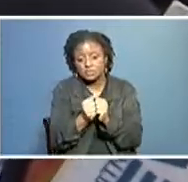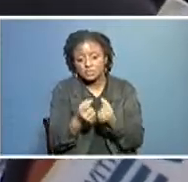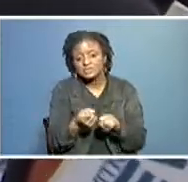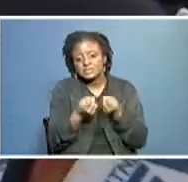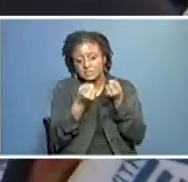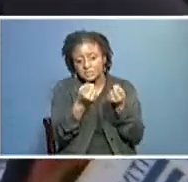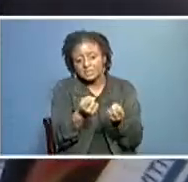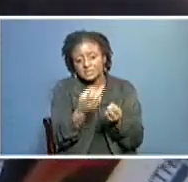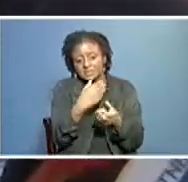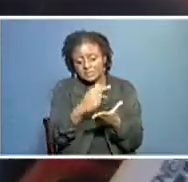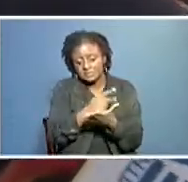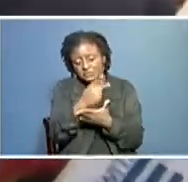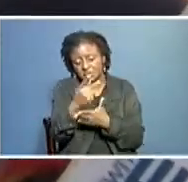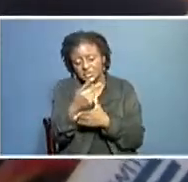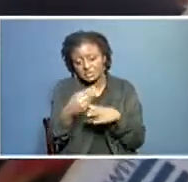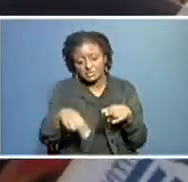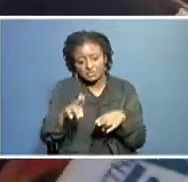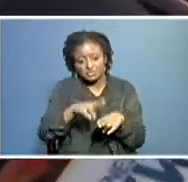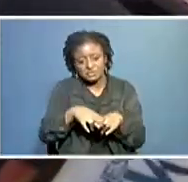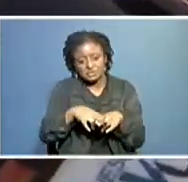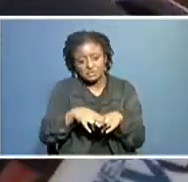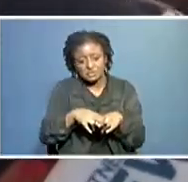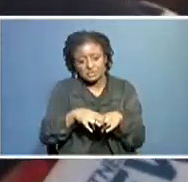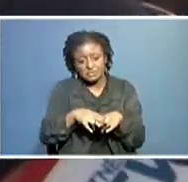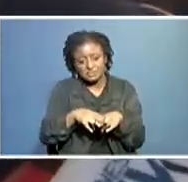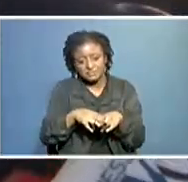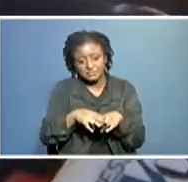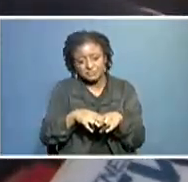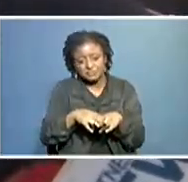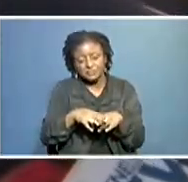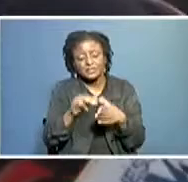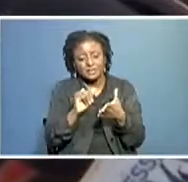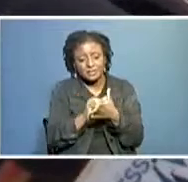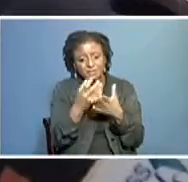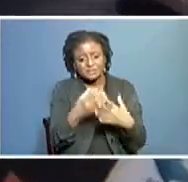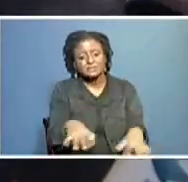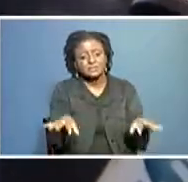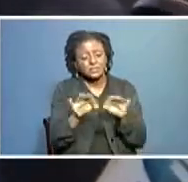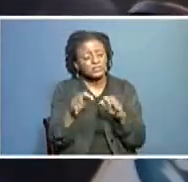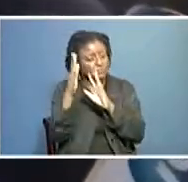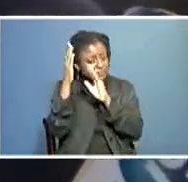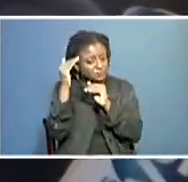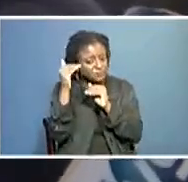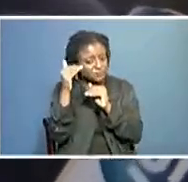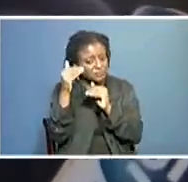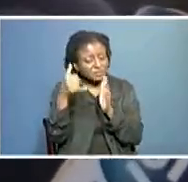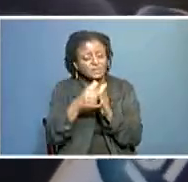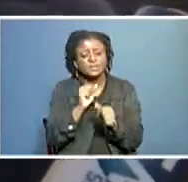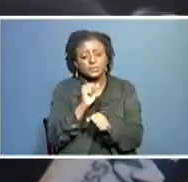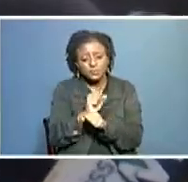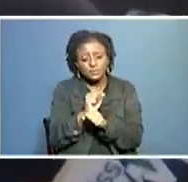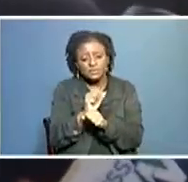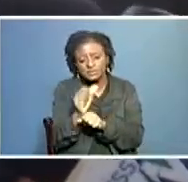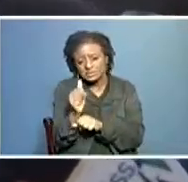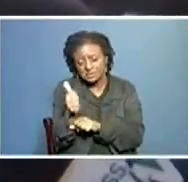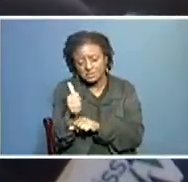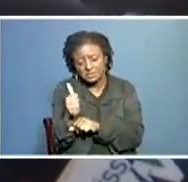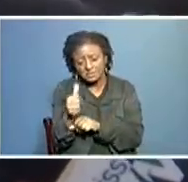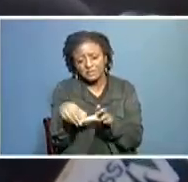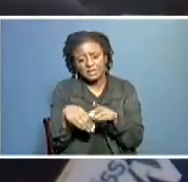up as a result. And so that's imported. Hopefully, it works itself out over the